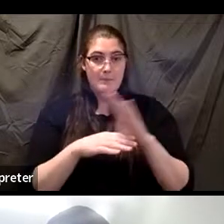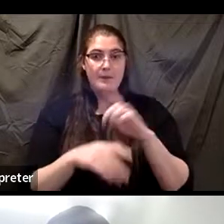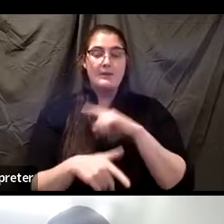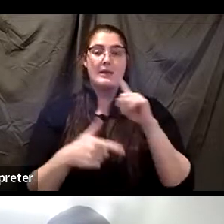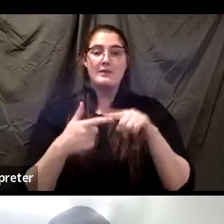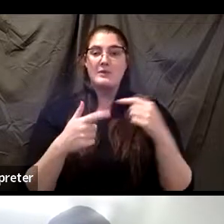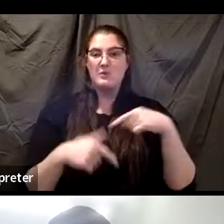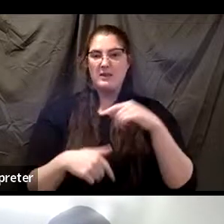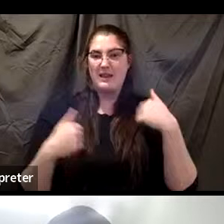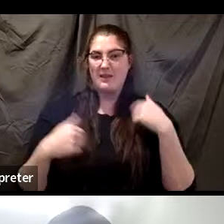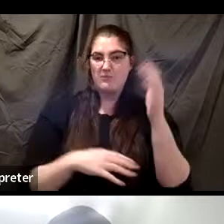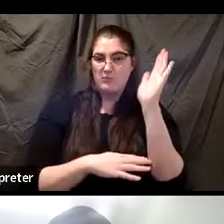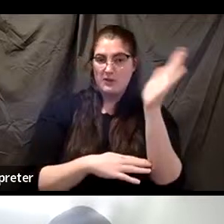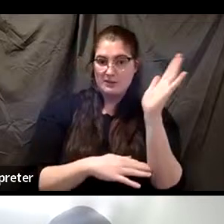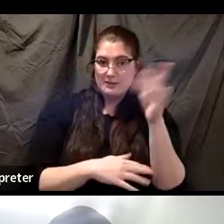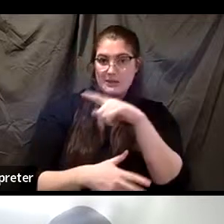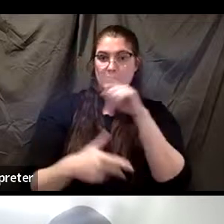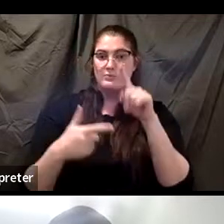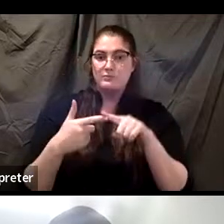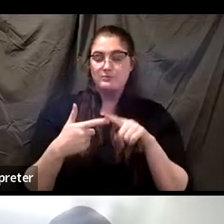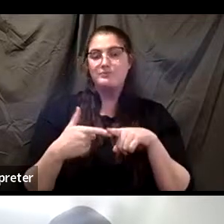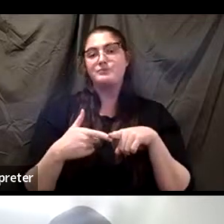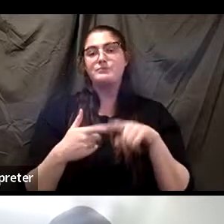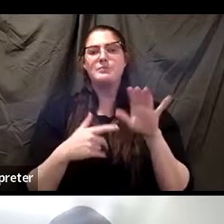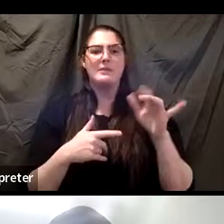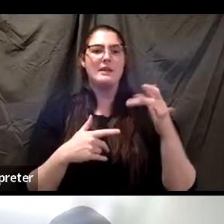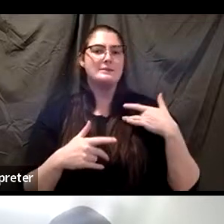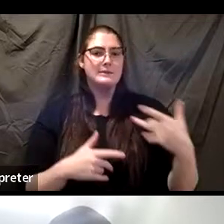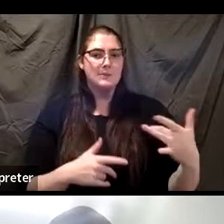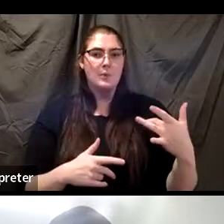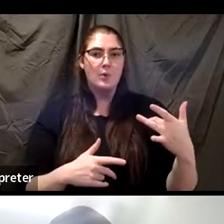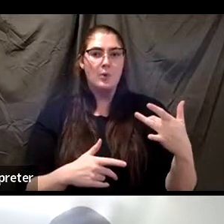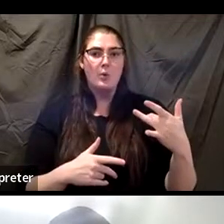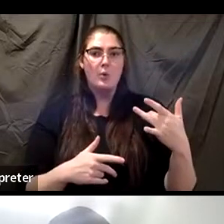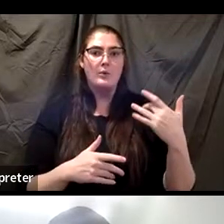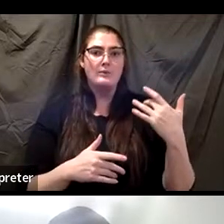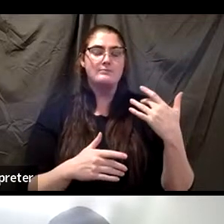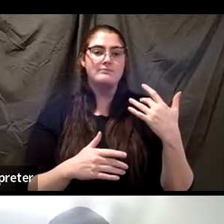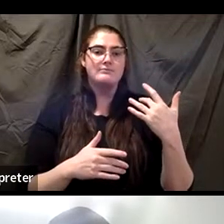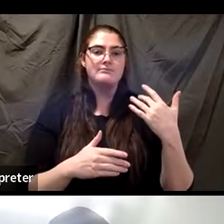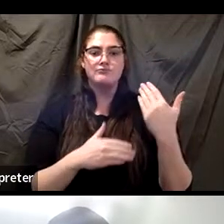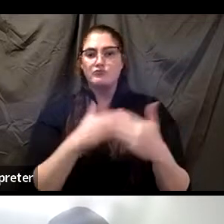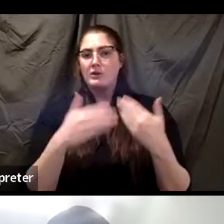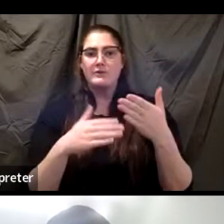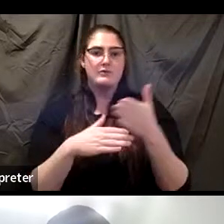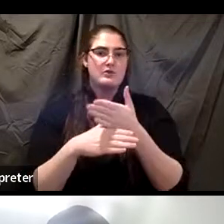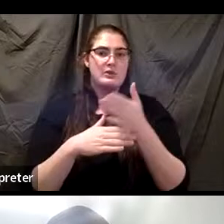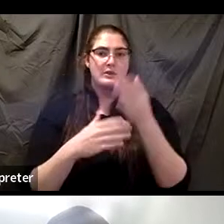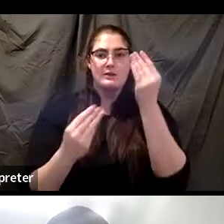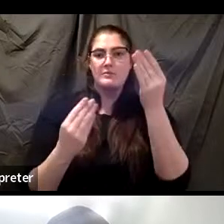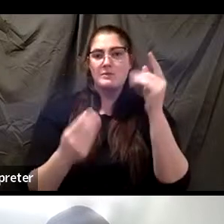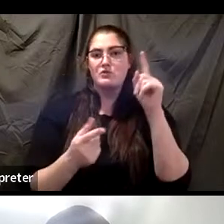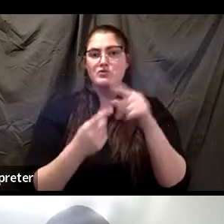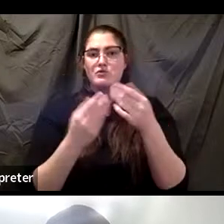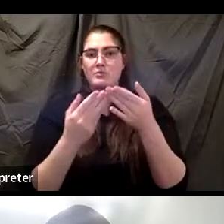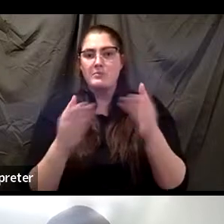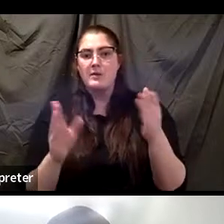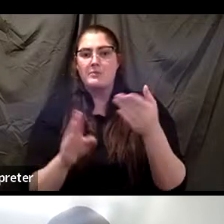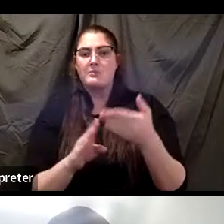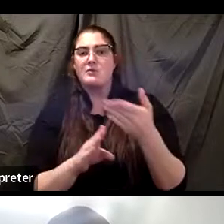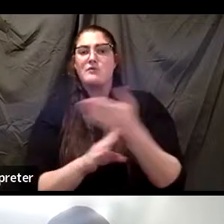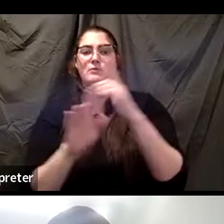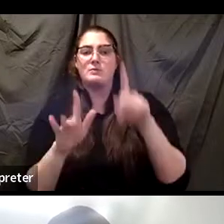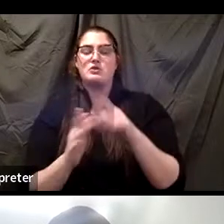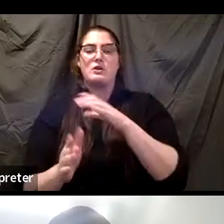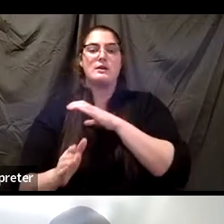presentations, which is our typical protocol for sharing information to the public before we go on to commission